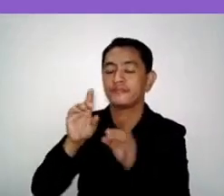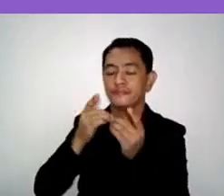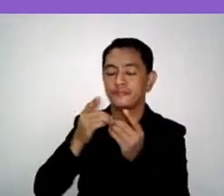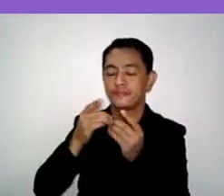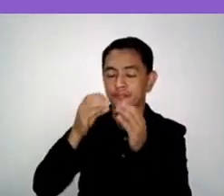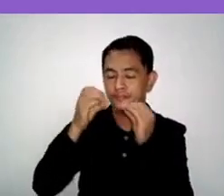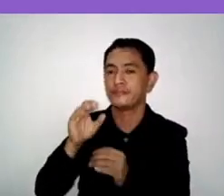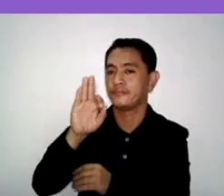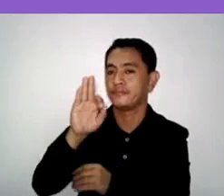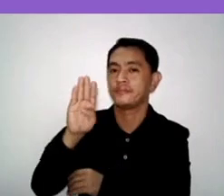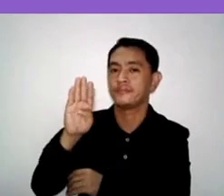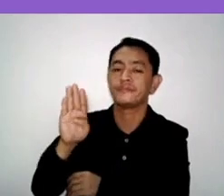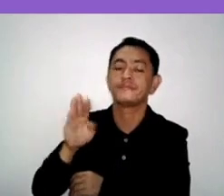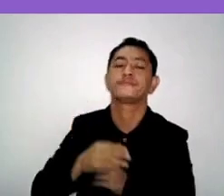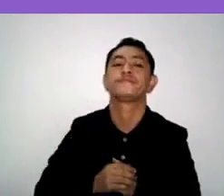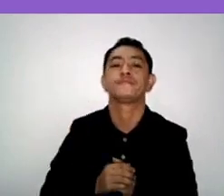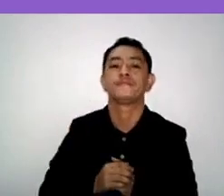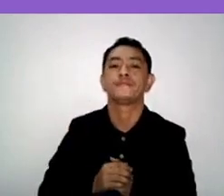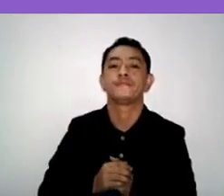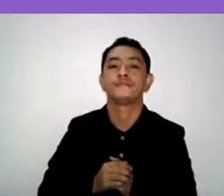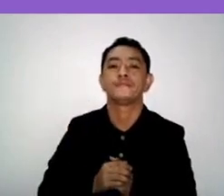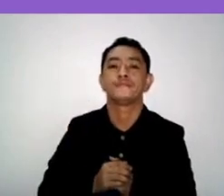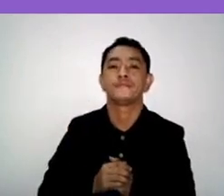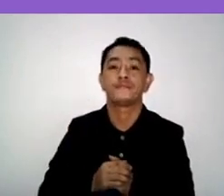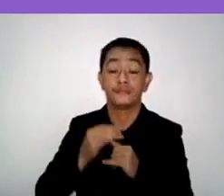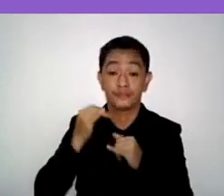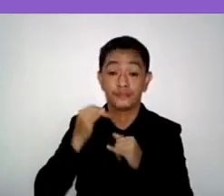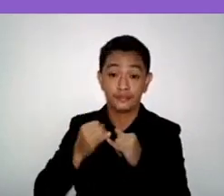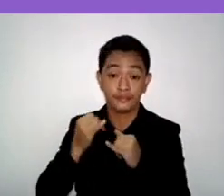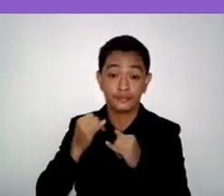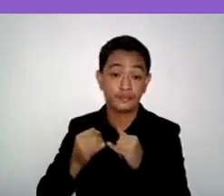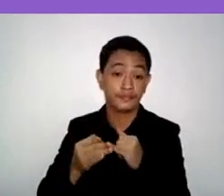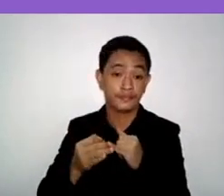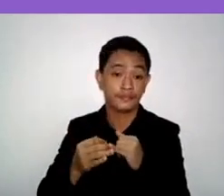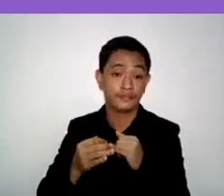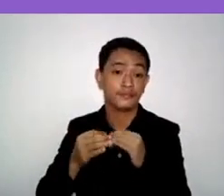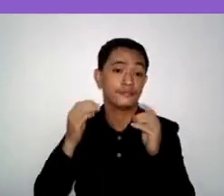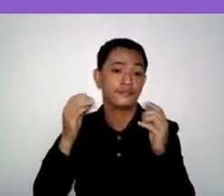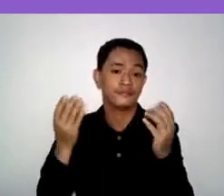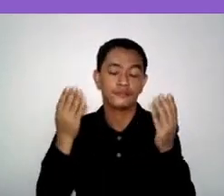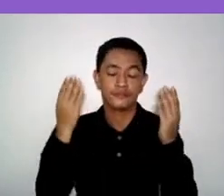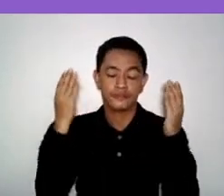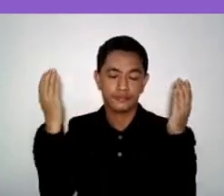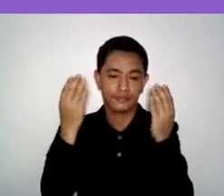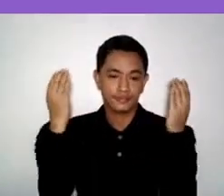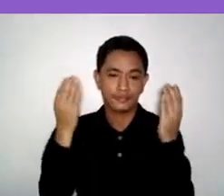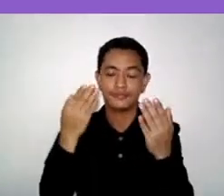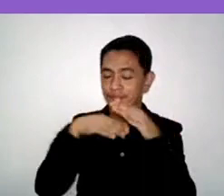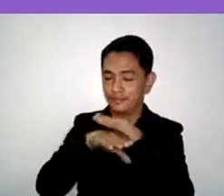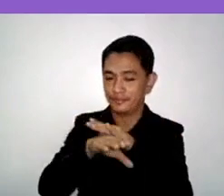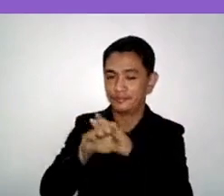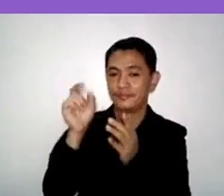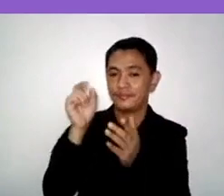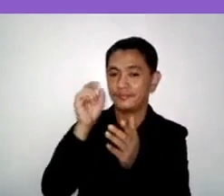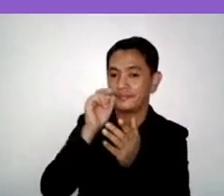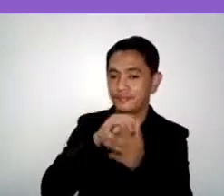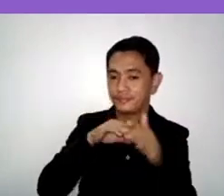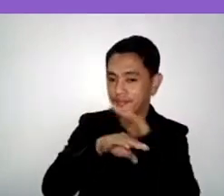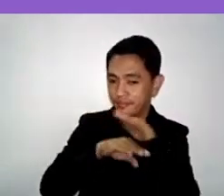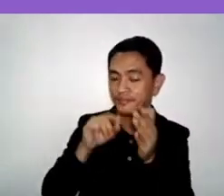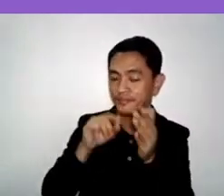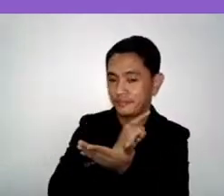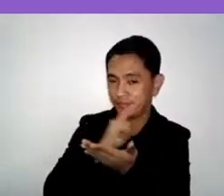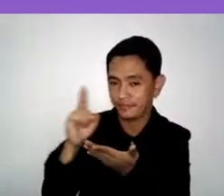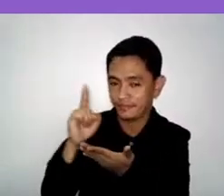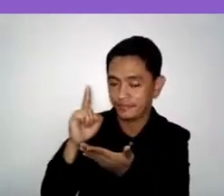from 9 to 11 o'clock a.m. via Microsoft Teams and DepEd Philippines Facebook page for the last episode